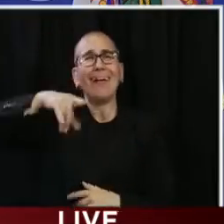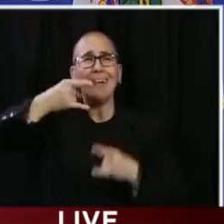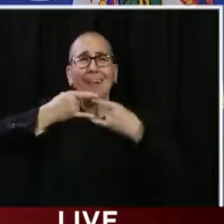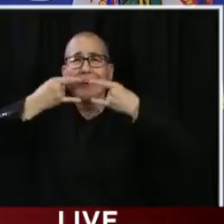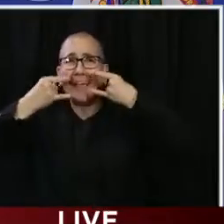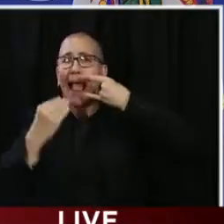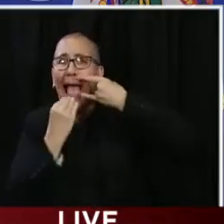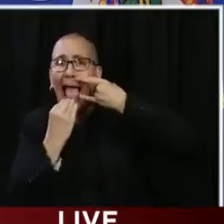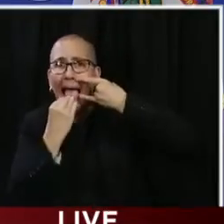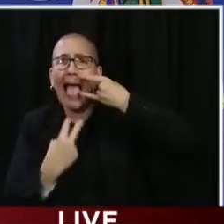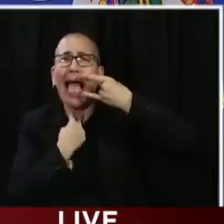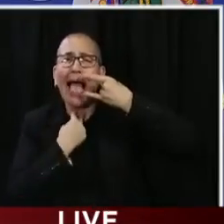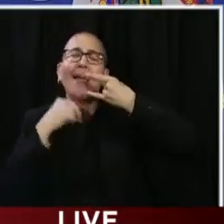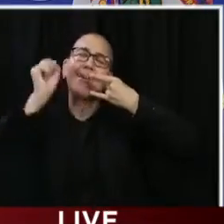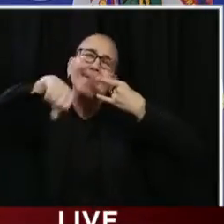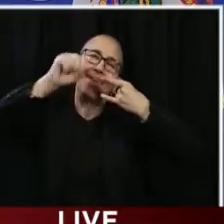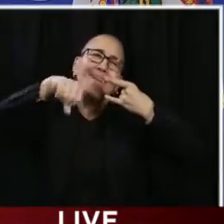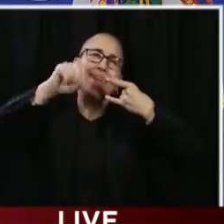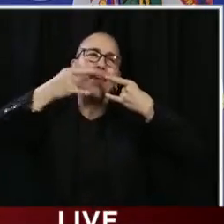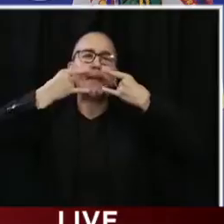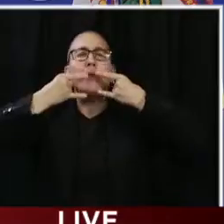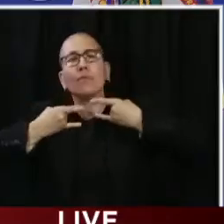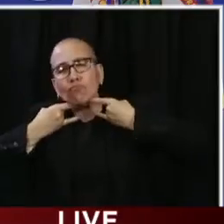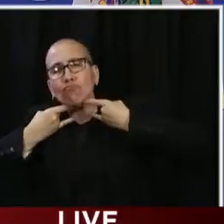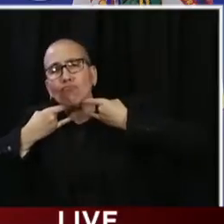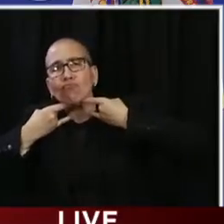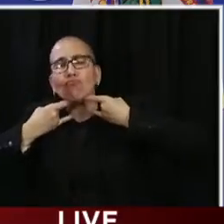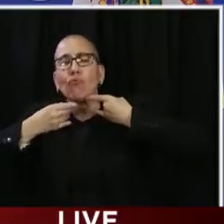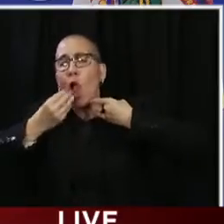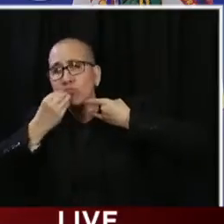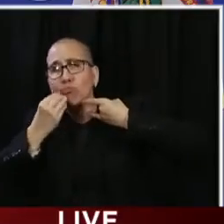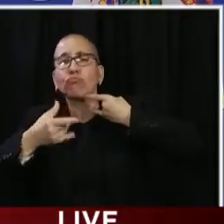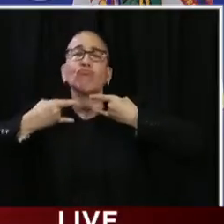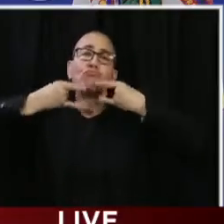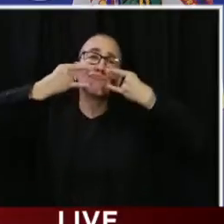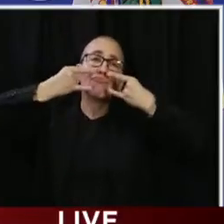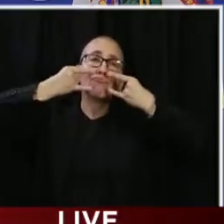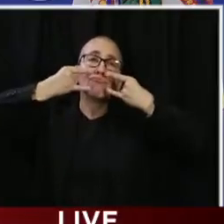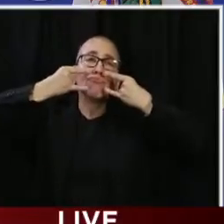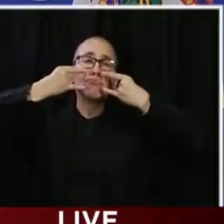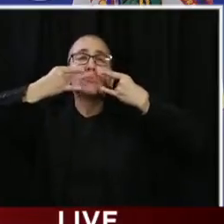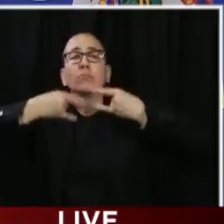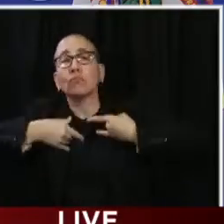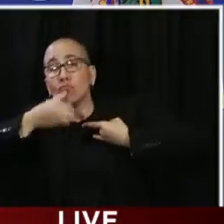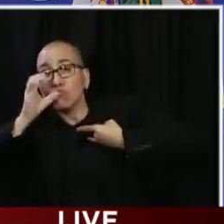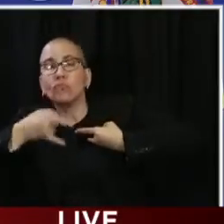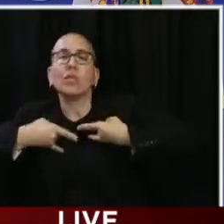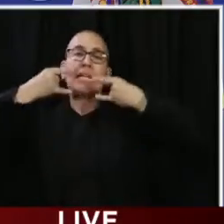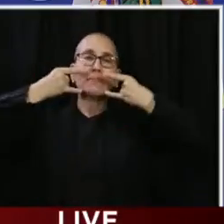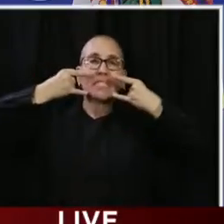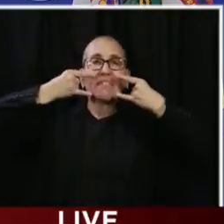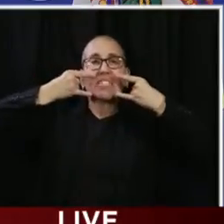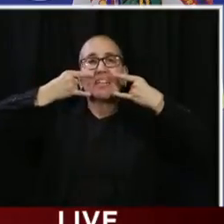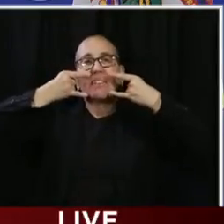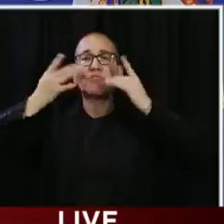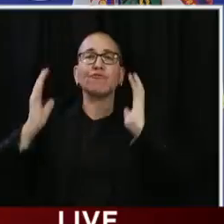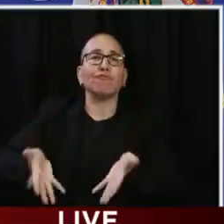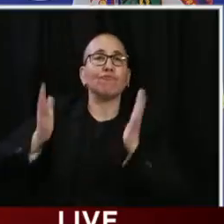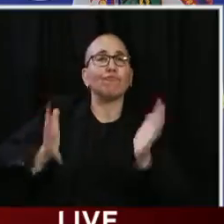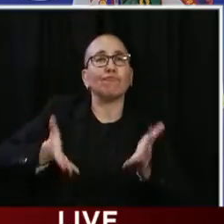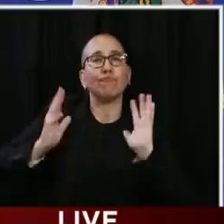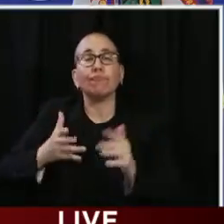you have to take the mask off. But having that mask when you come in, using it when you're having conversation, removing it to eat and drink is the critical guidance.